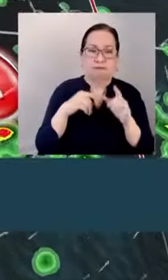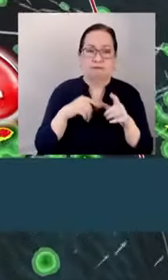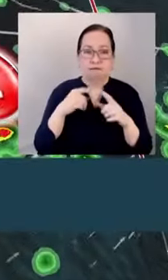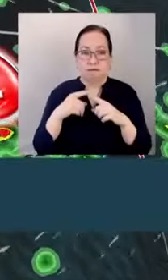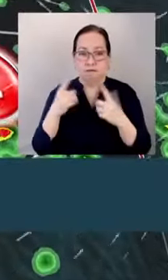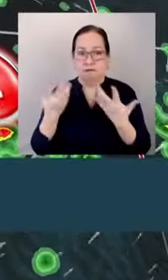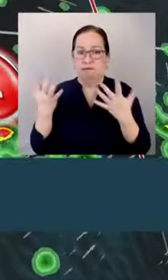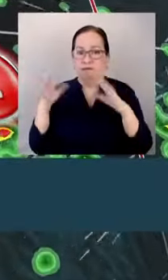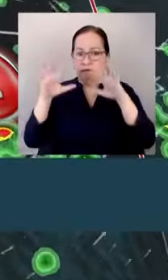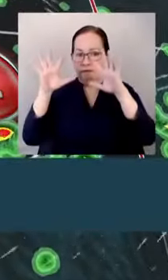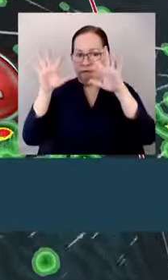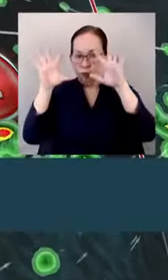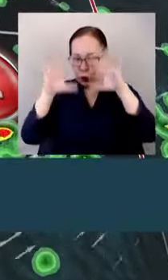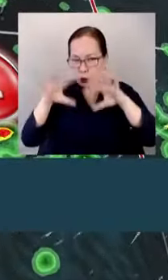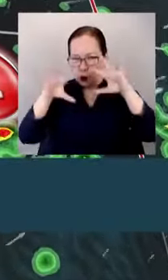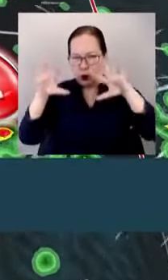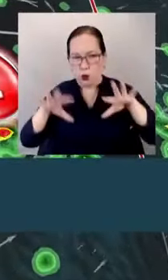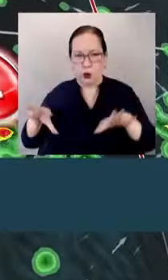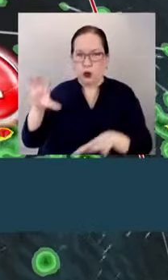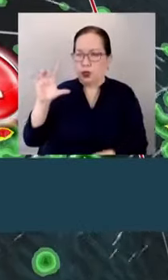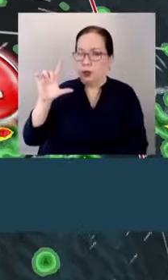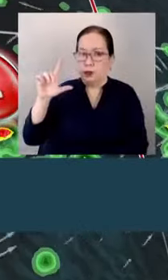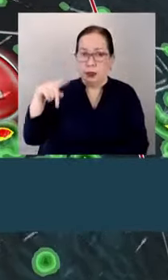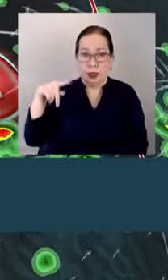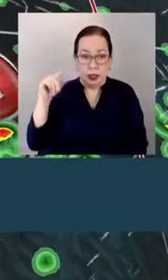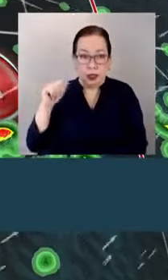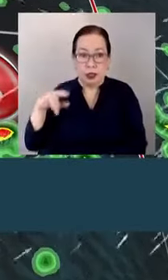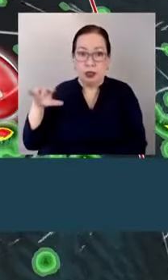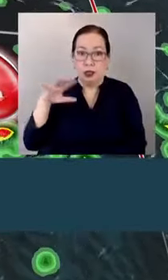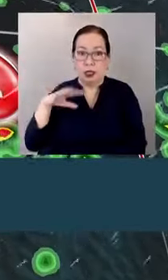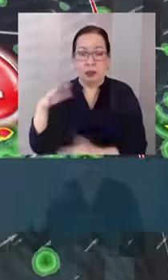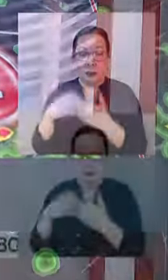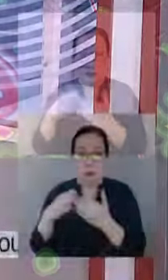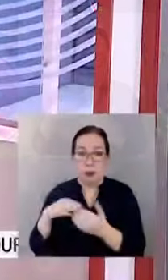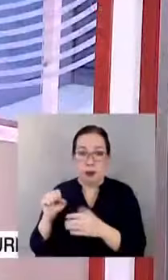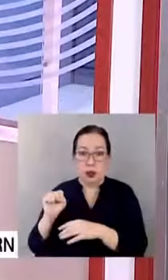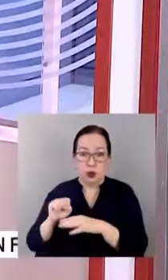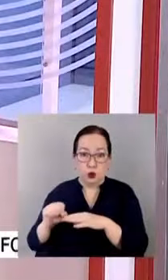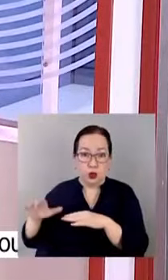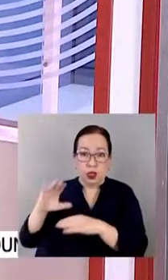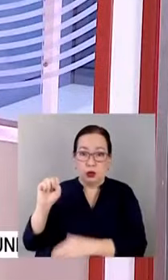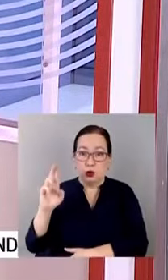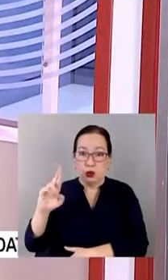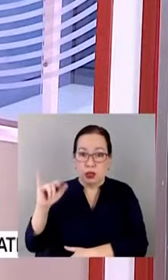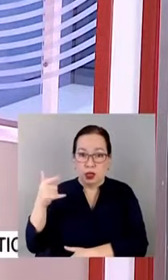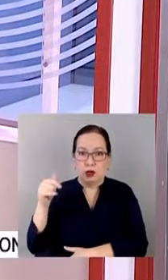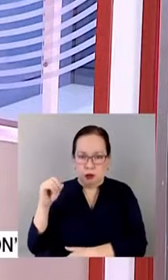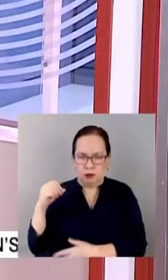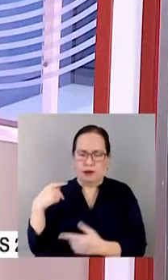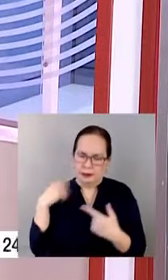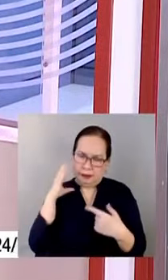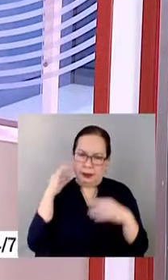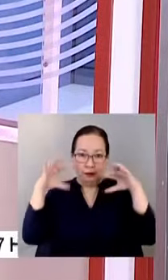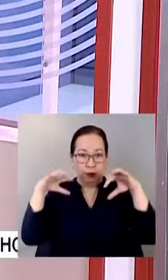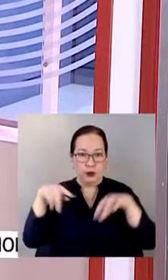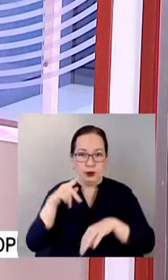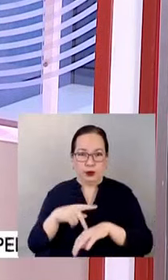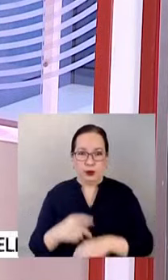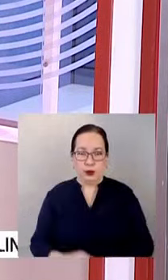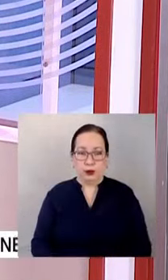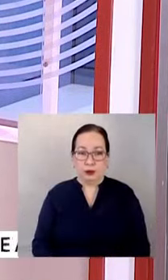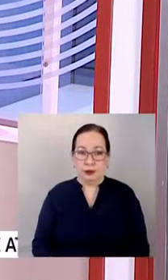Surigao City bringing rains to the southern part of the Philippines.